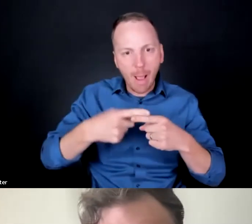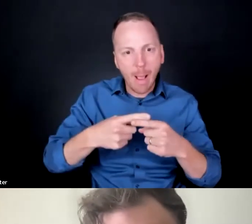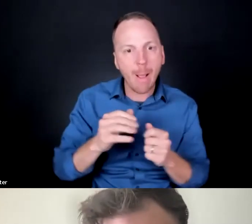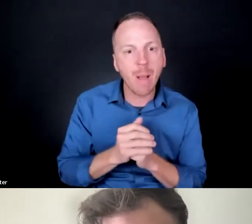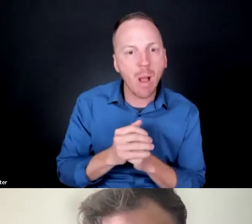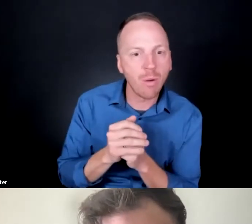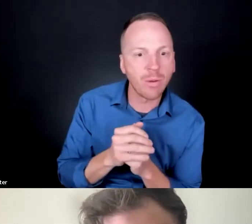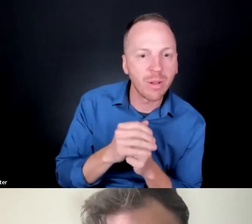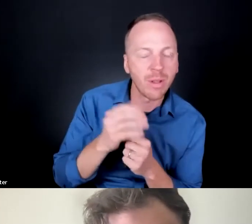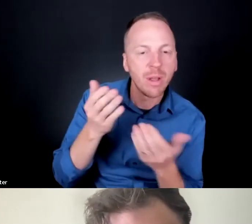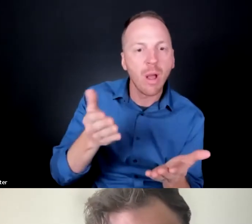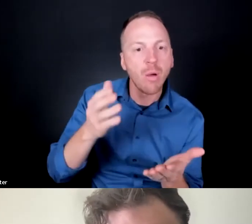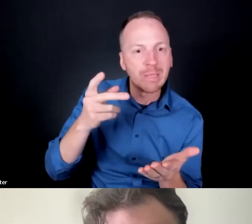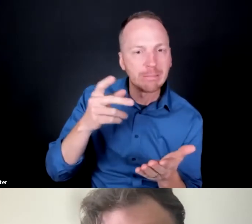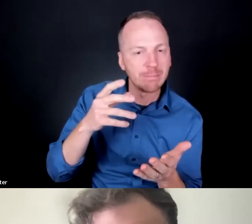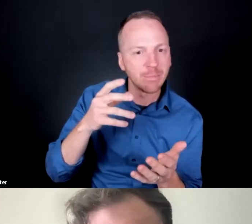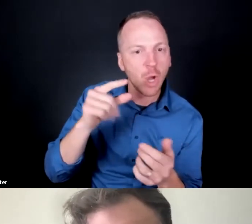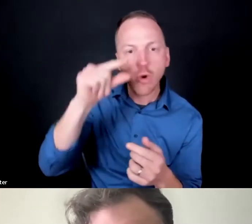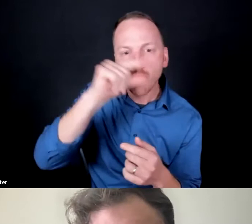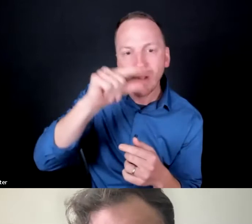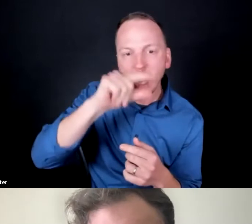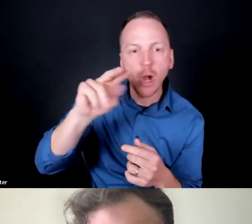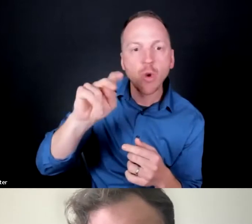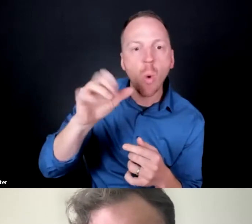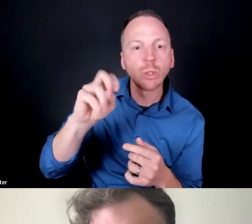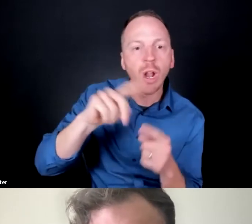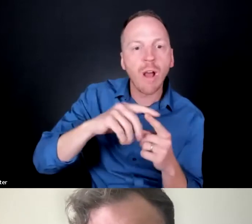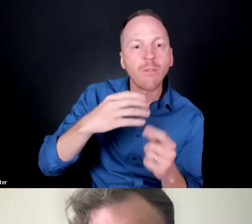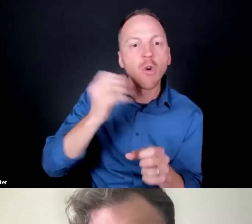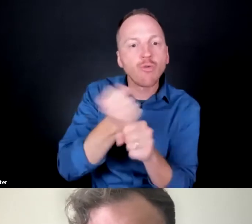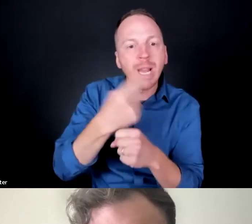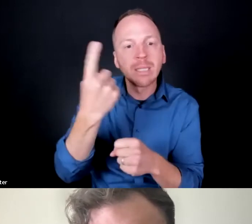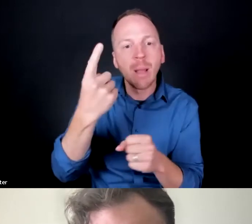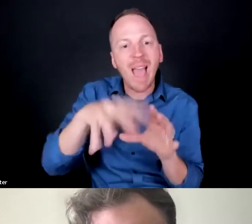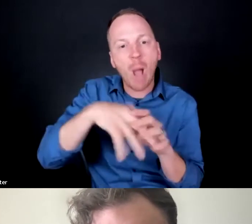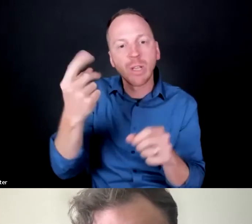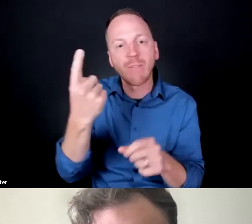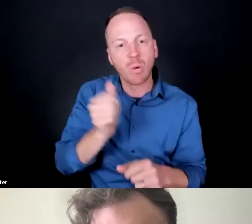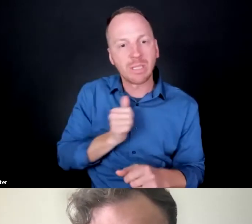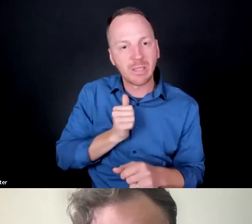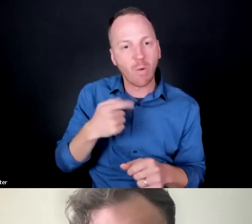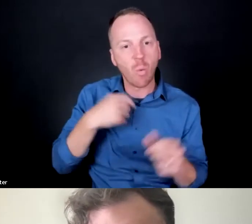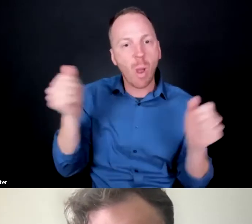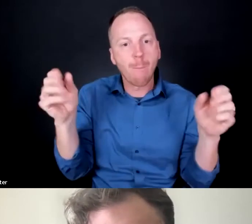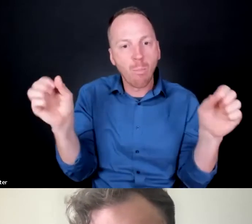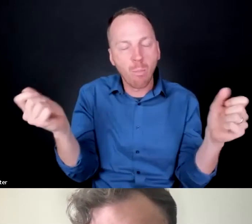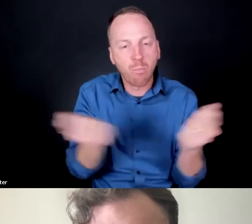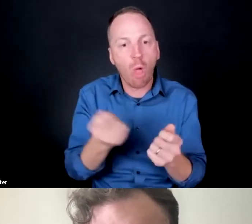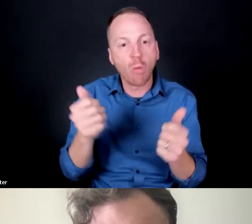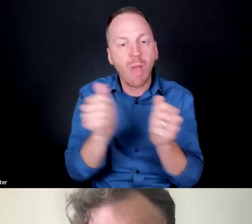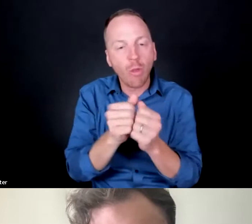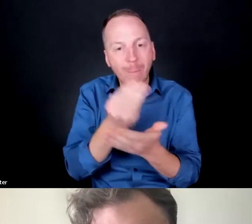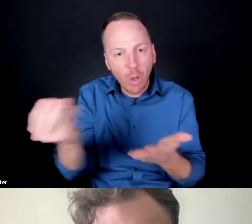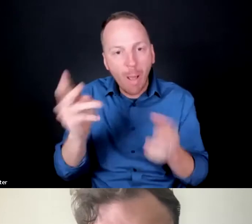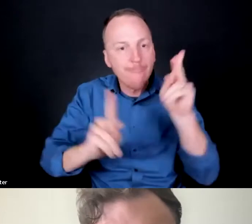poiesis, this Greek notion of creating something outside of oneself. So we pull together materials, we pull together